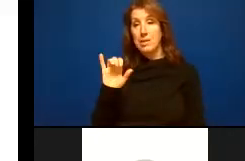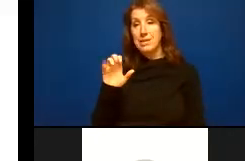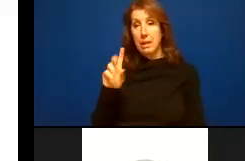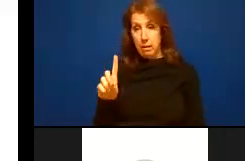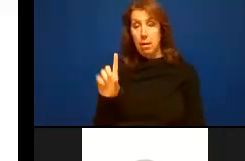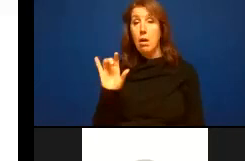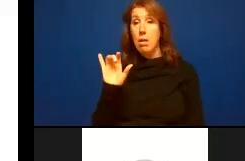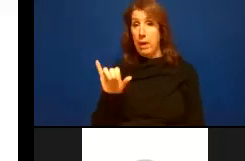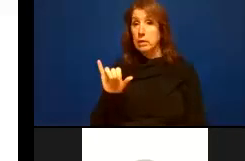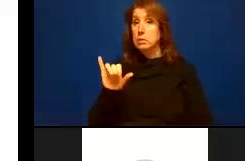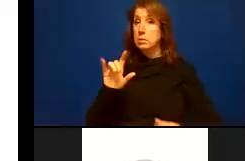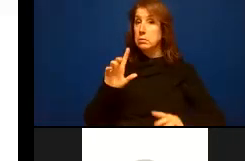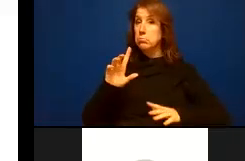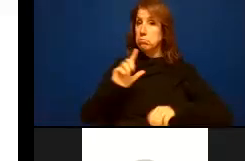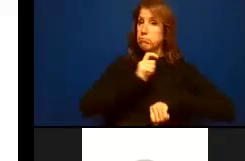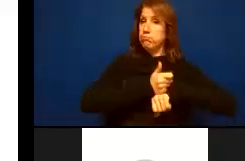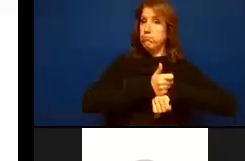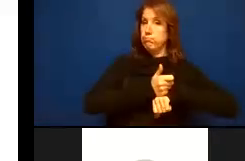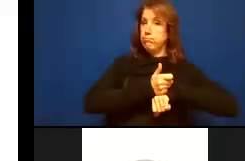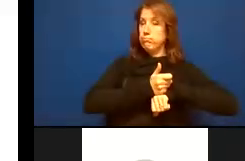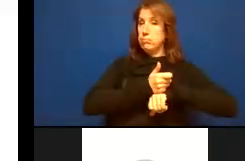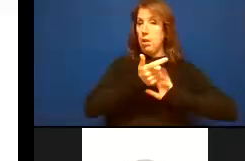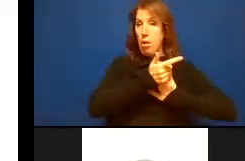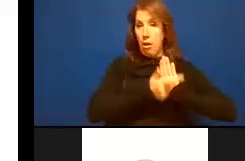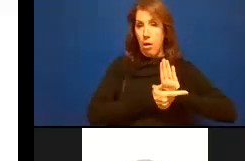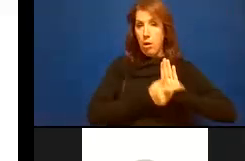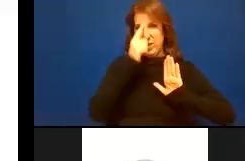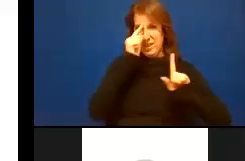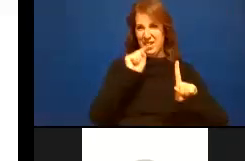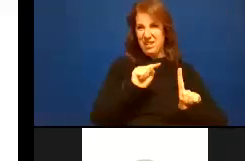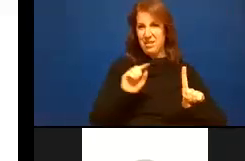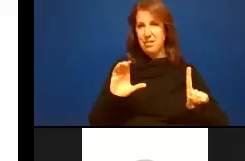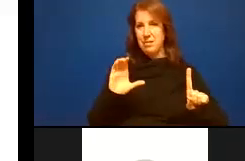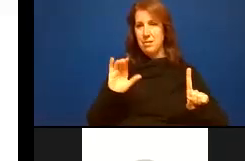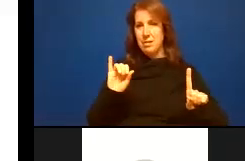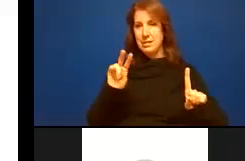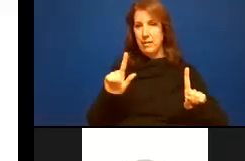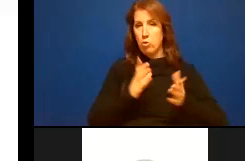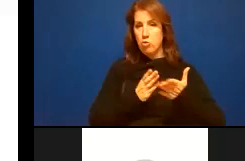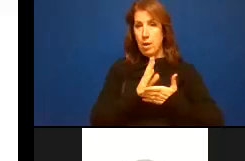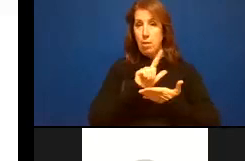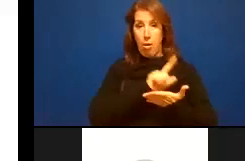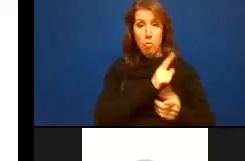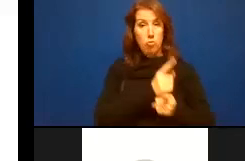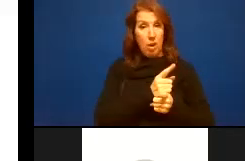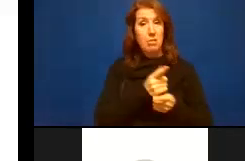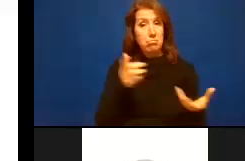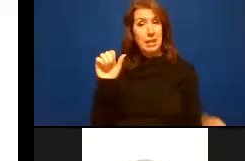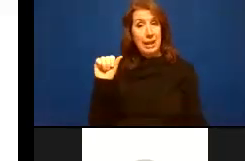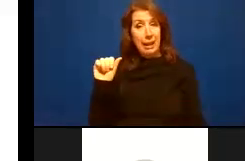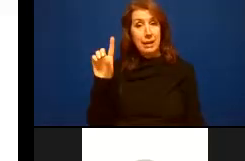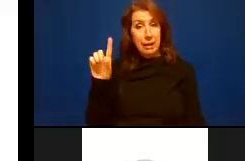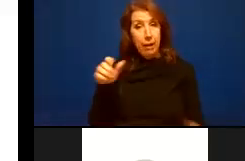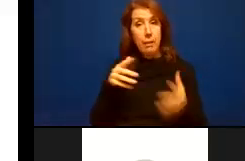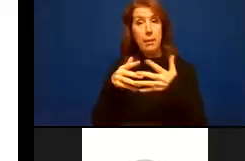right. And we think of Olmstead as sort of a, you know, a civil rights obligation, right? It's the ADA, the Americans